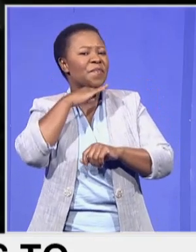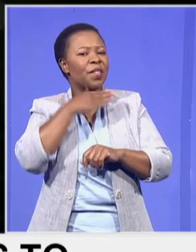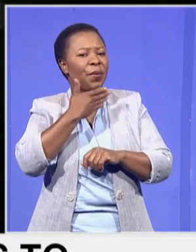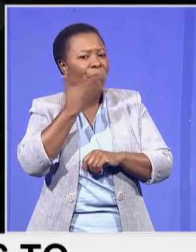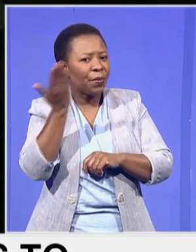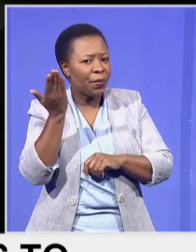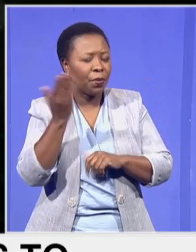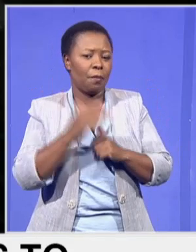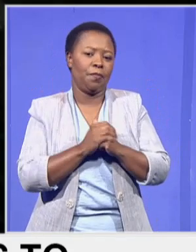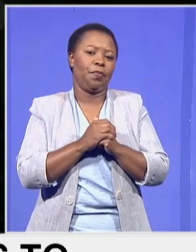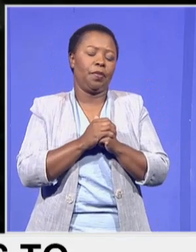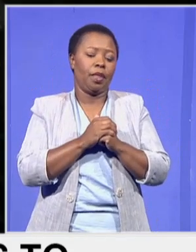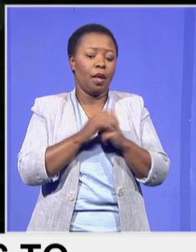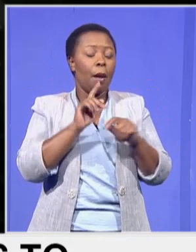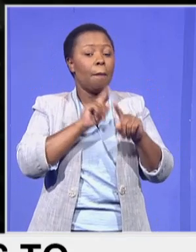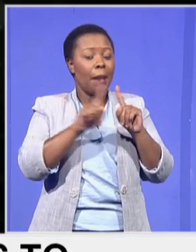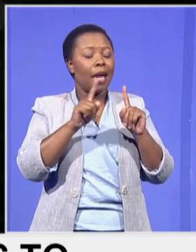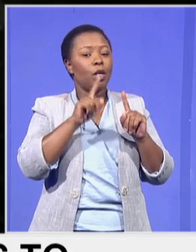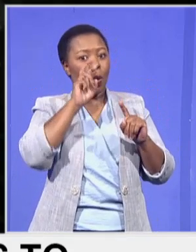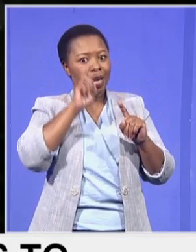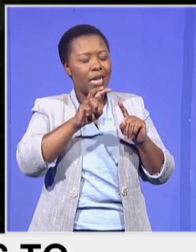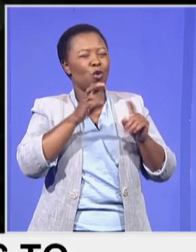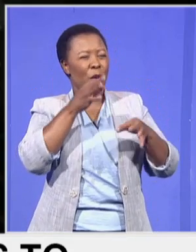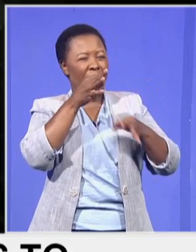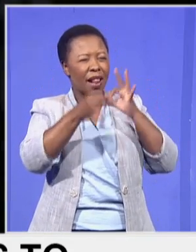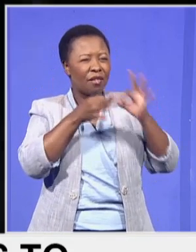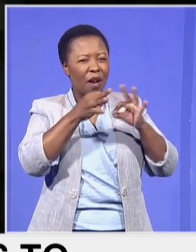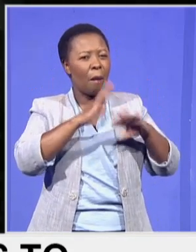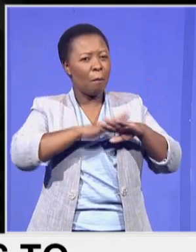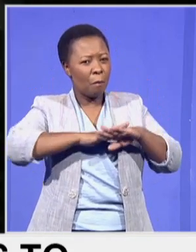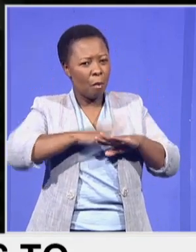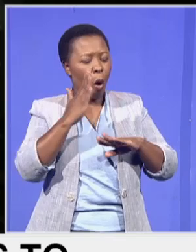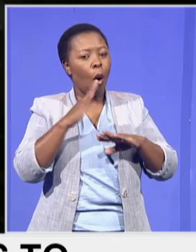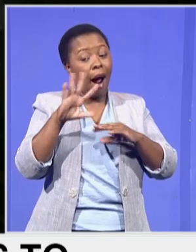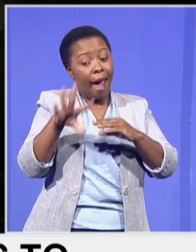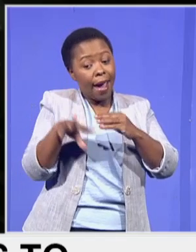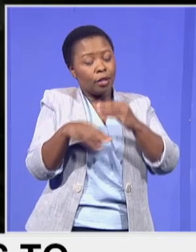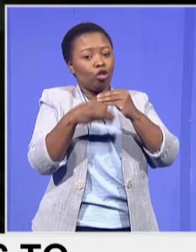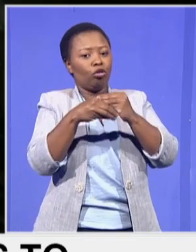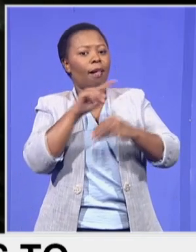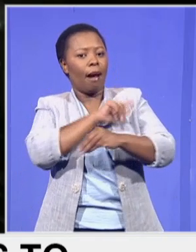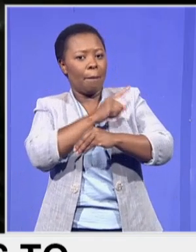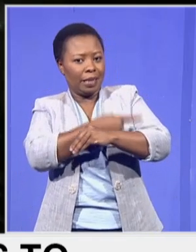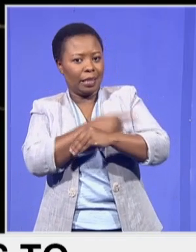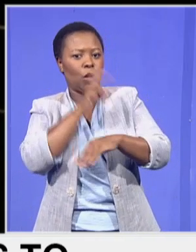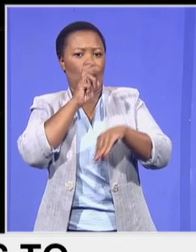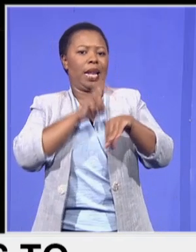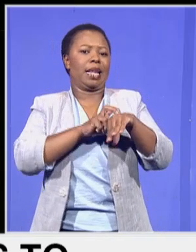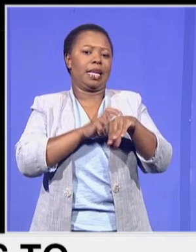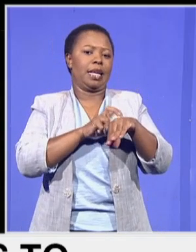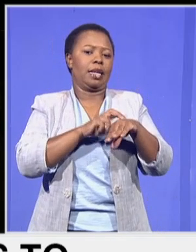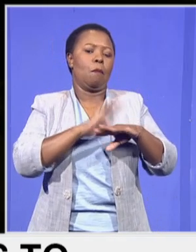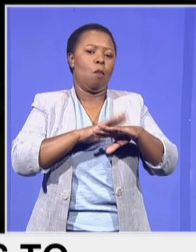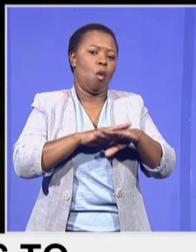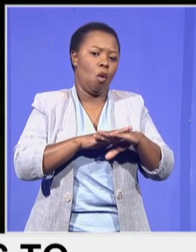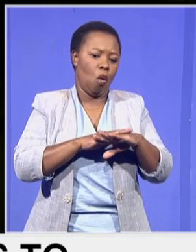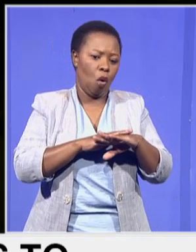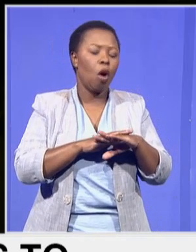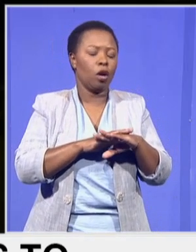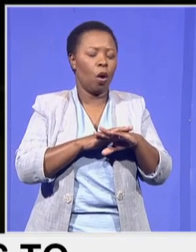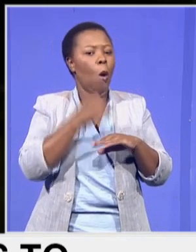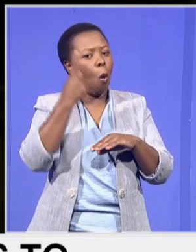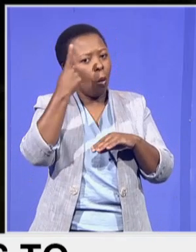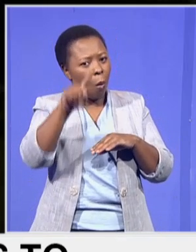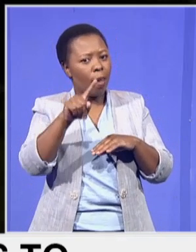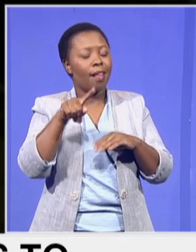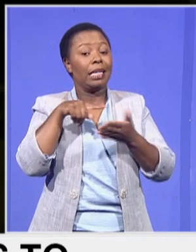the importance that we need to get additional capacity also online. So we also know that the